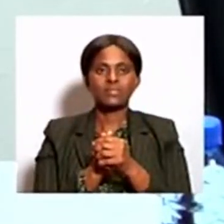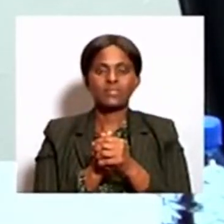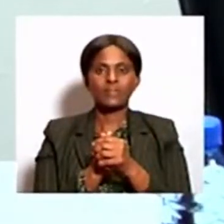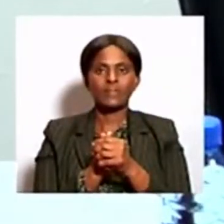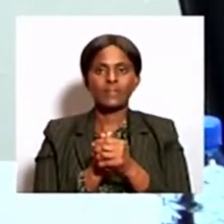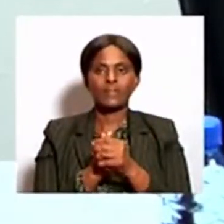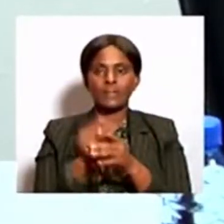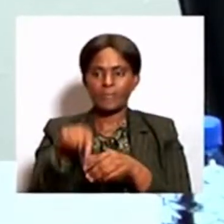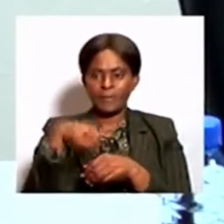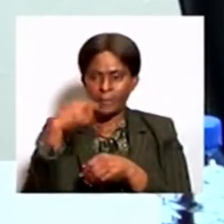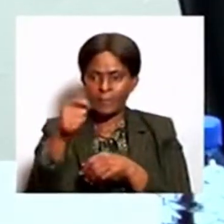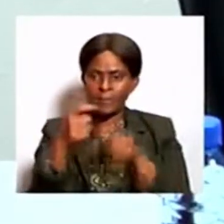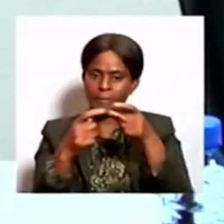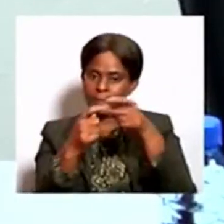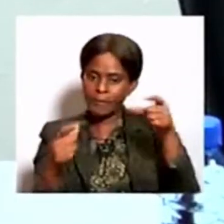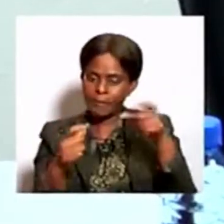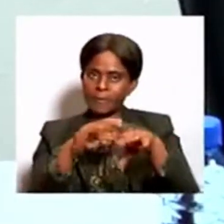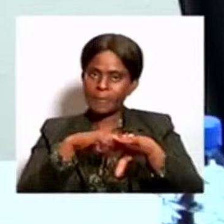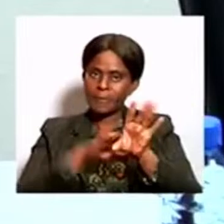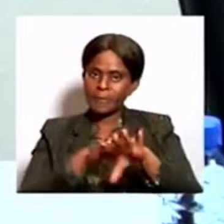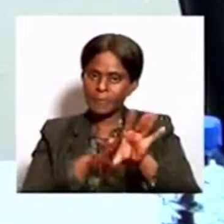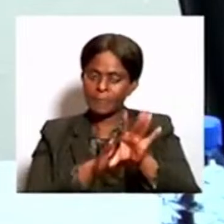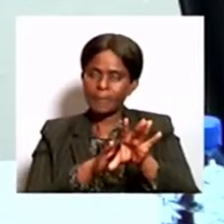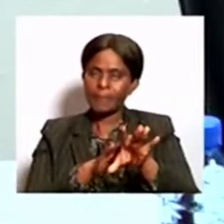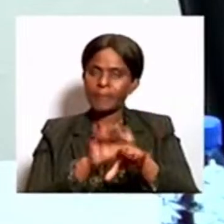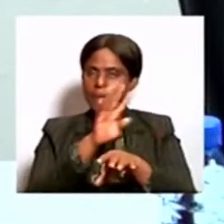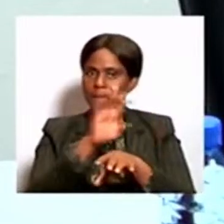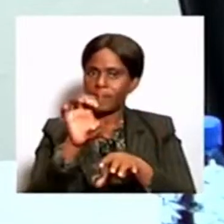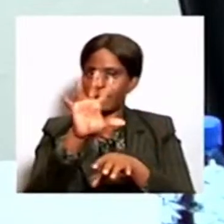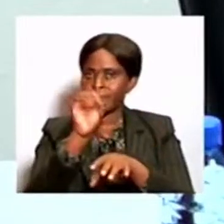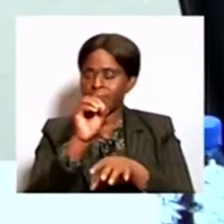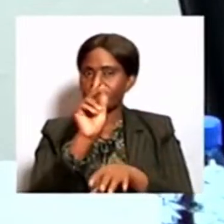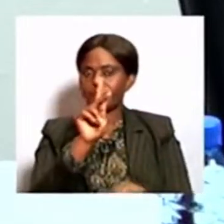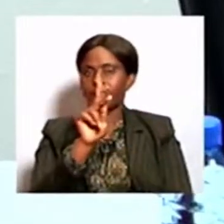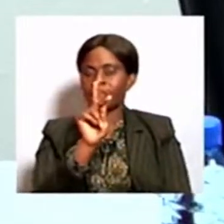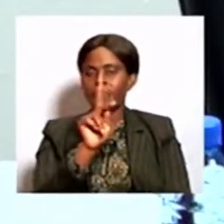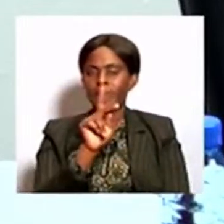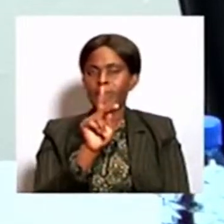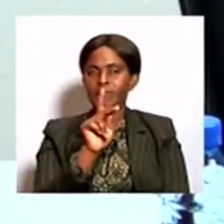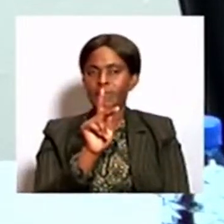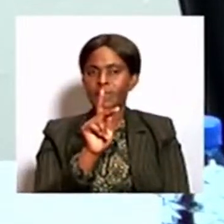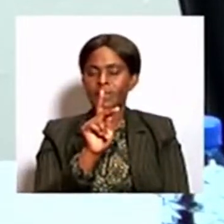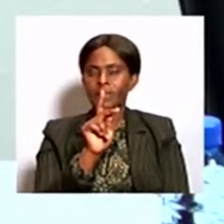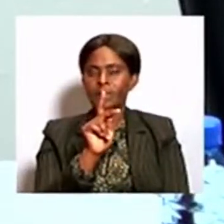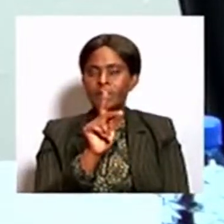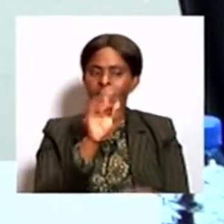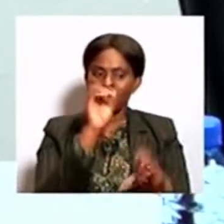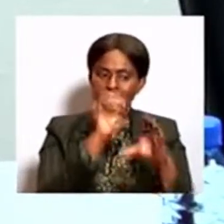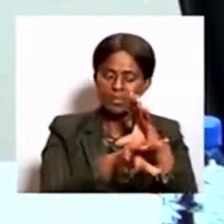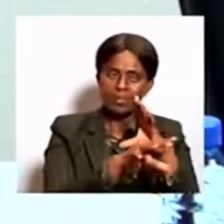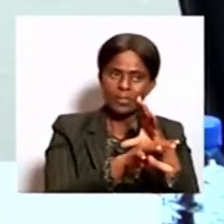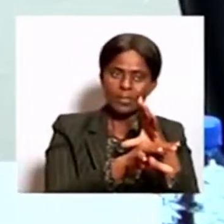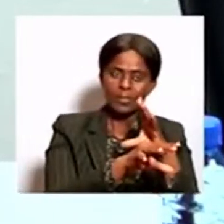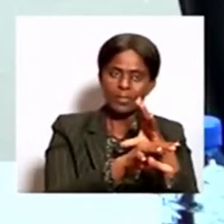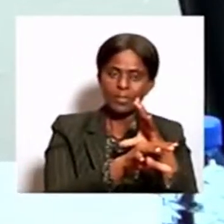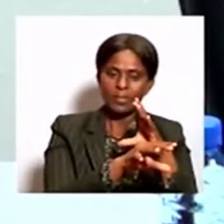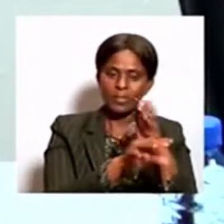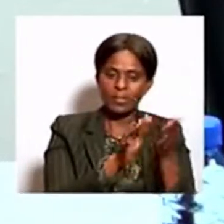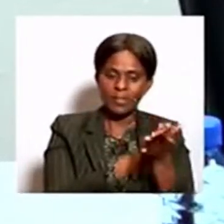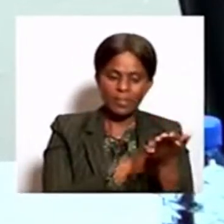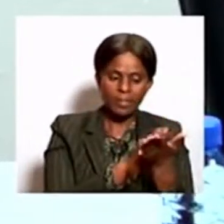you issue a receipt to a truck, 450 kwacha. You put a fended